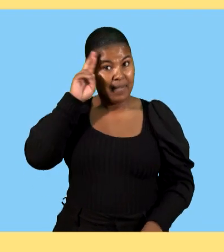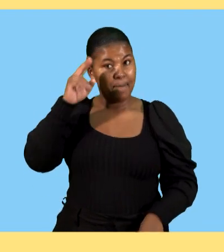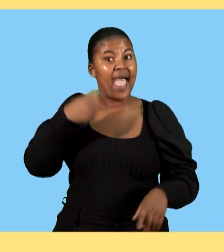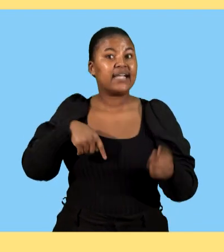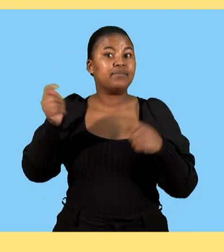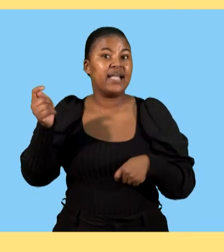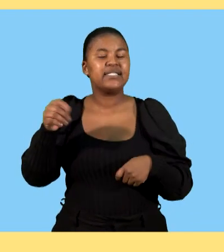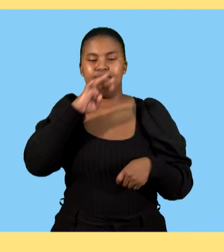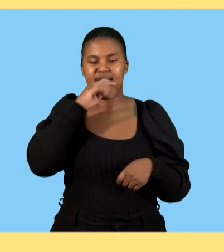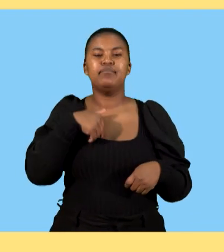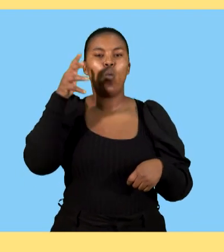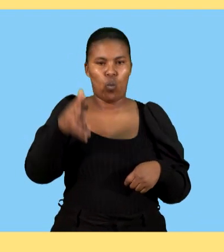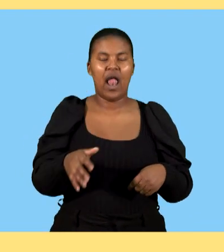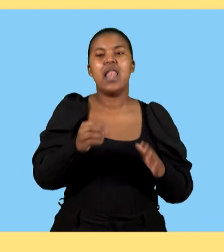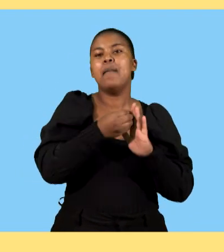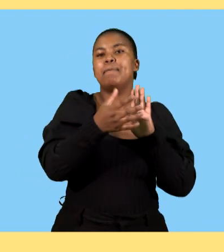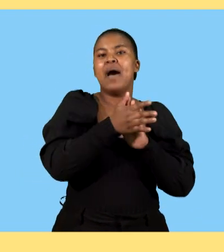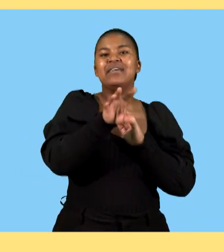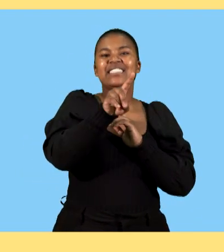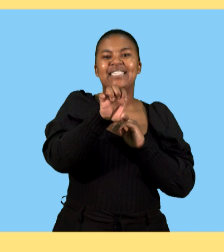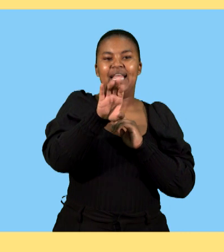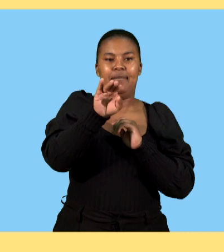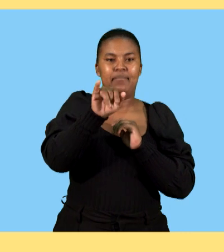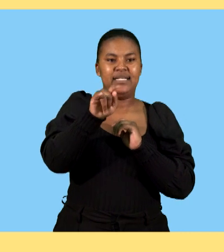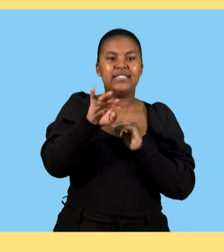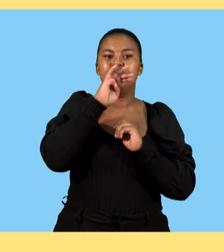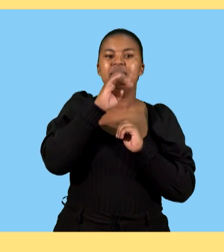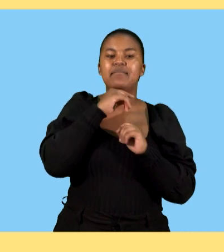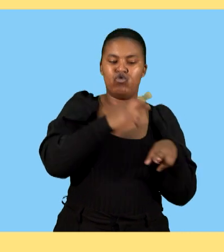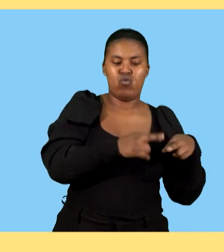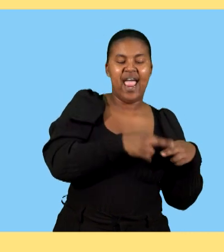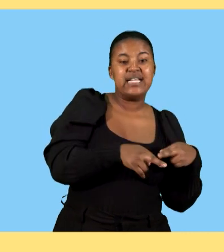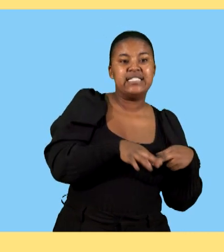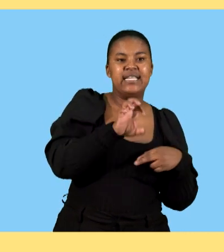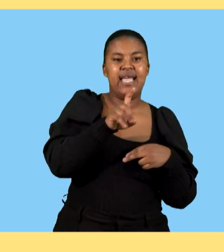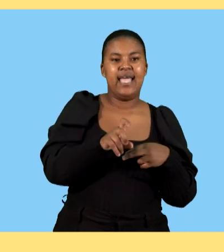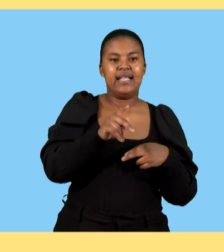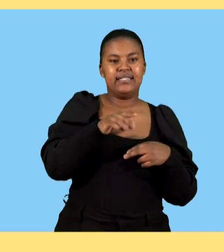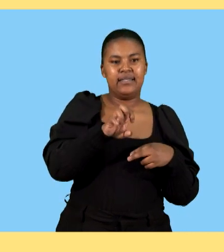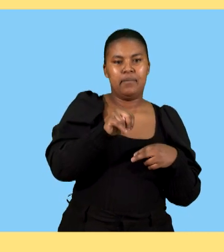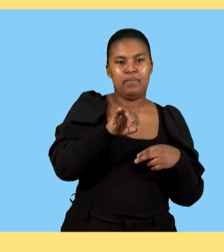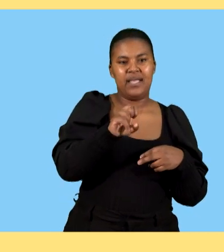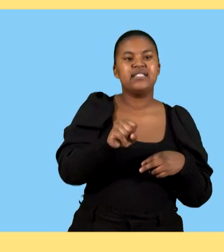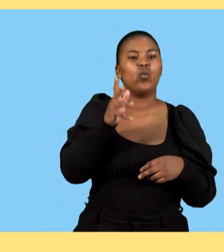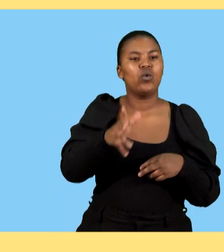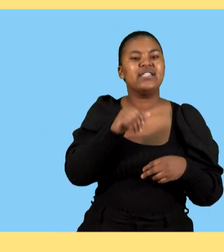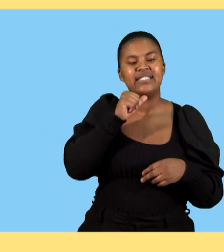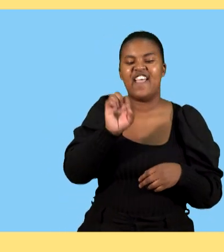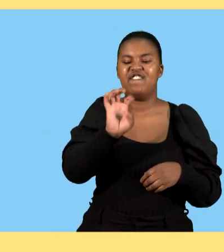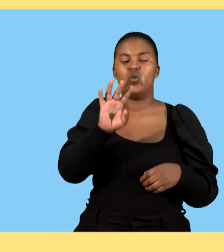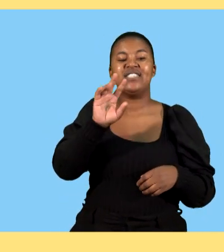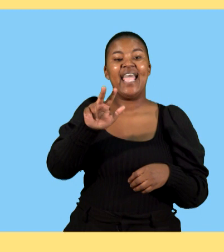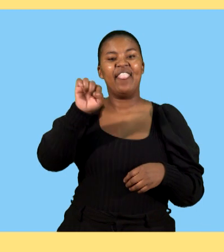debit it in my profit and loss. Then I'll say rent expense, I'm bringing the 448, and I'm also completing double entry because in this account,